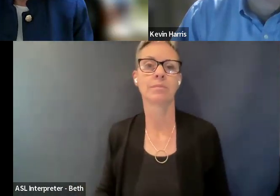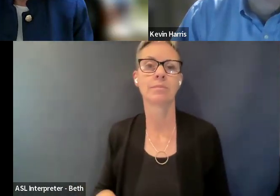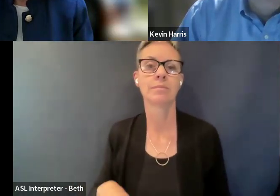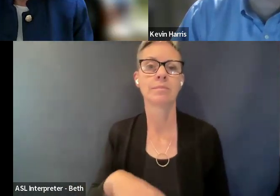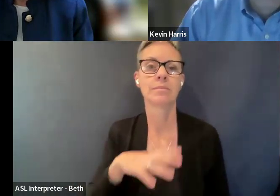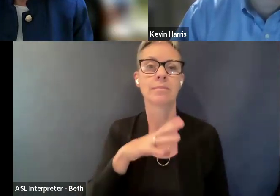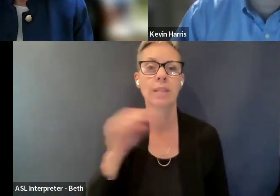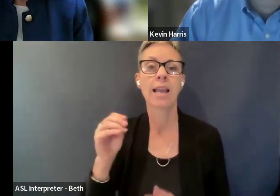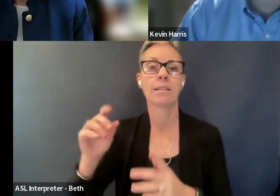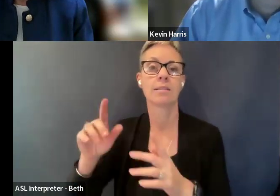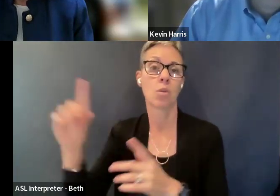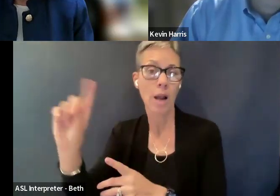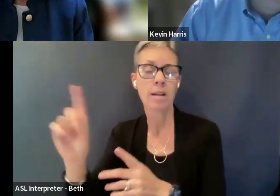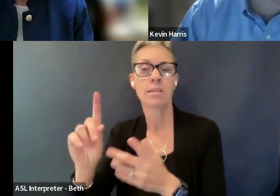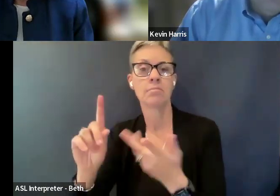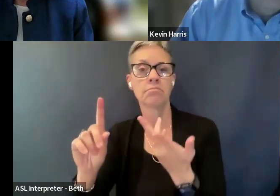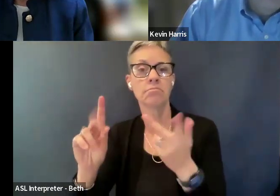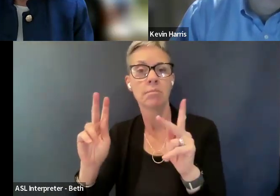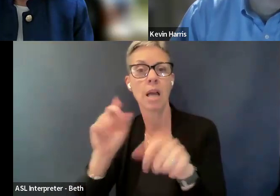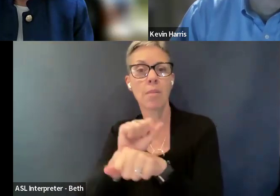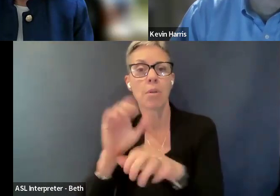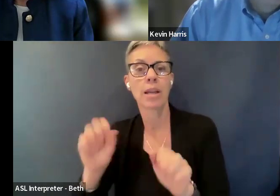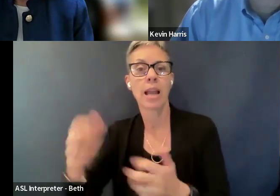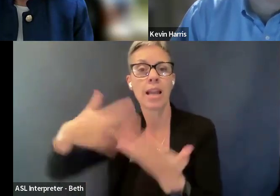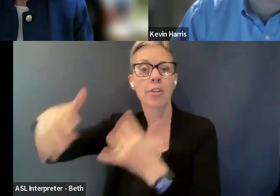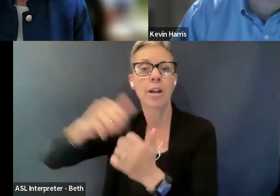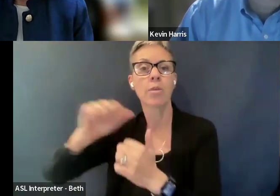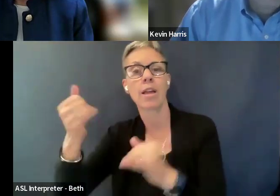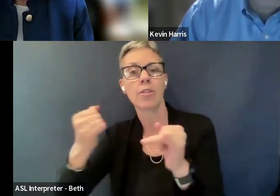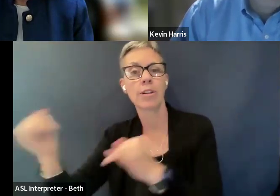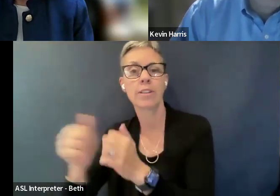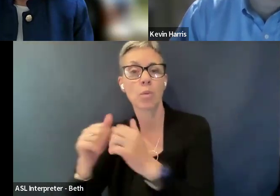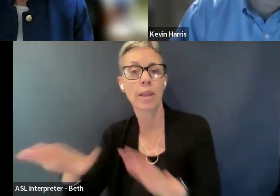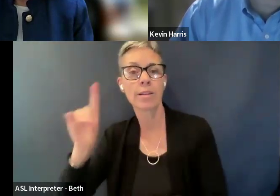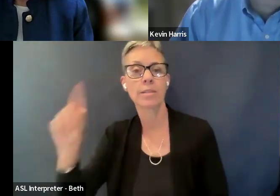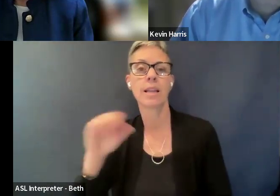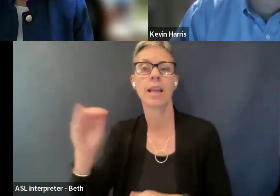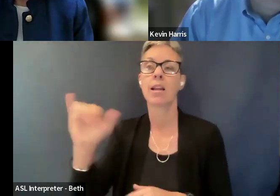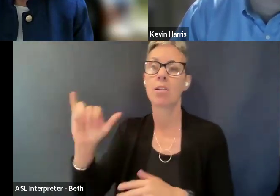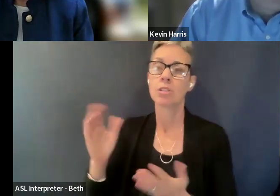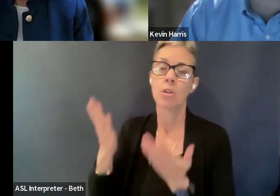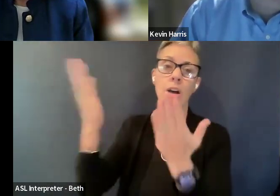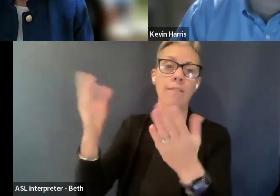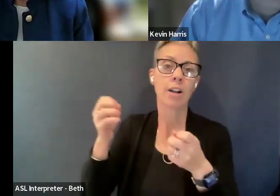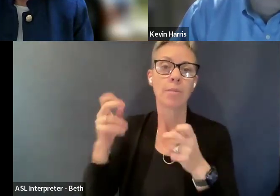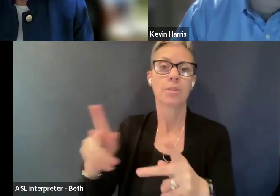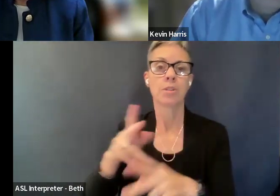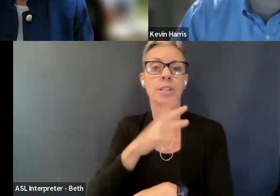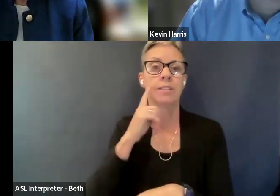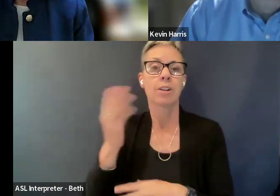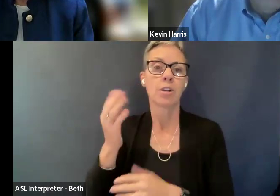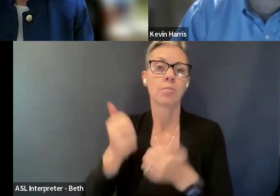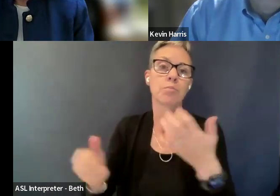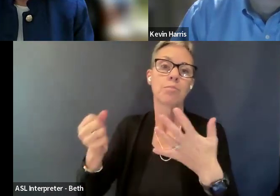without disabilities. And finally, offered opportunities and promotions similar to those of